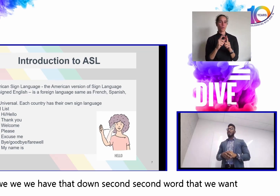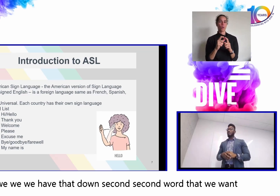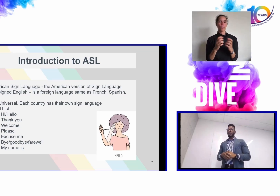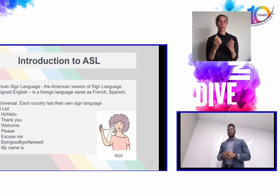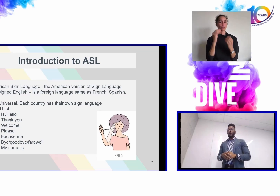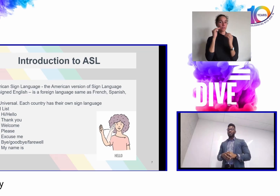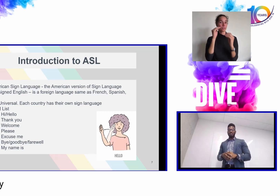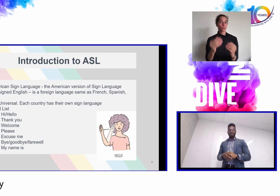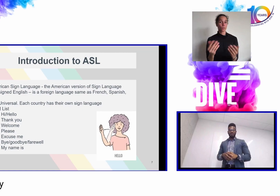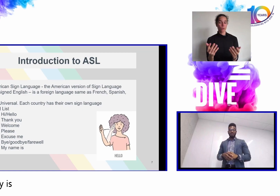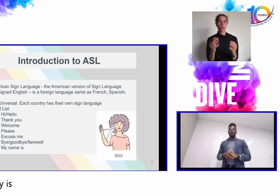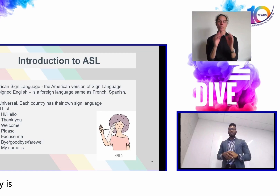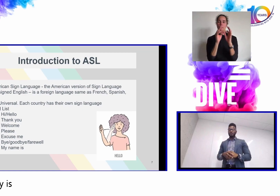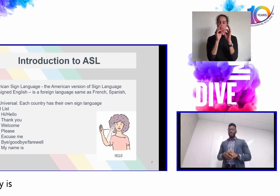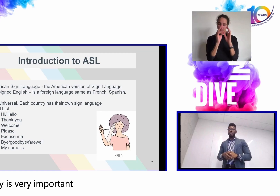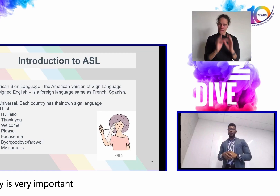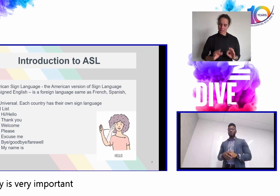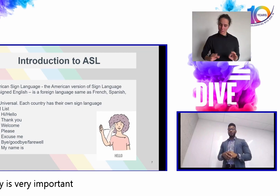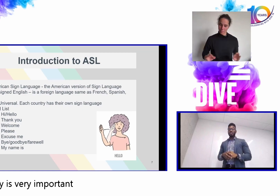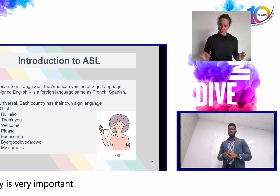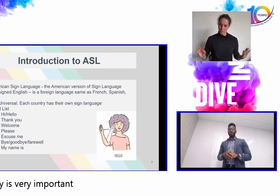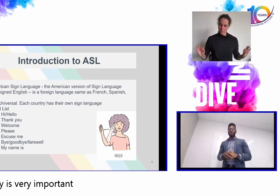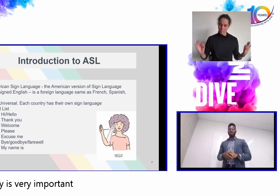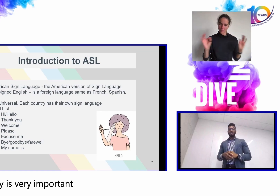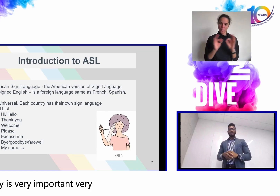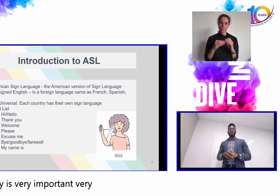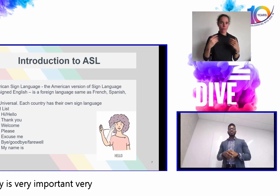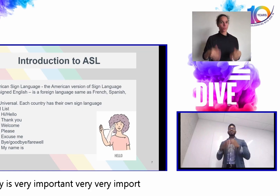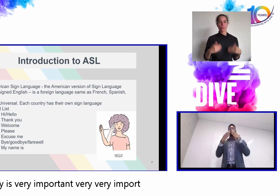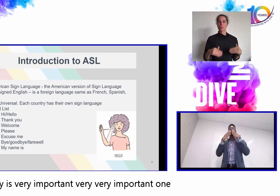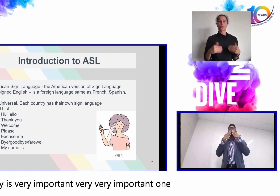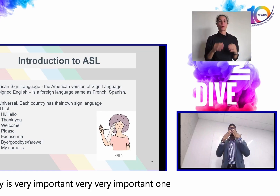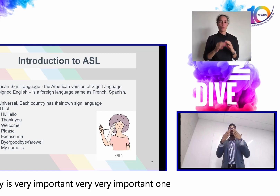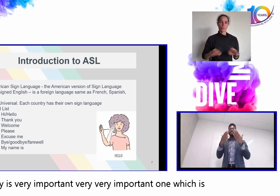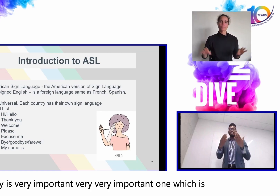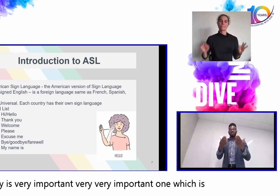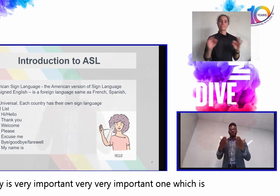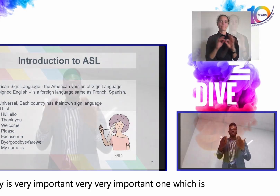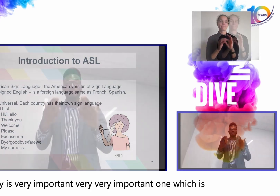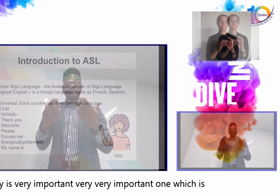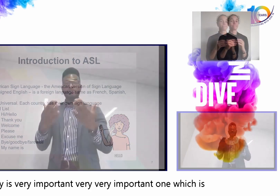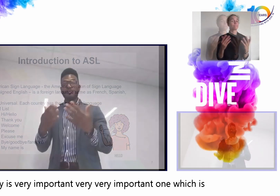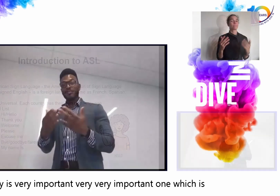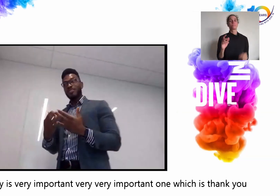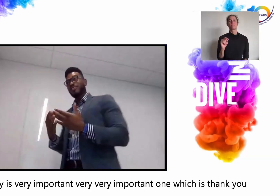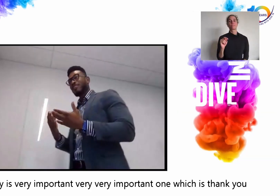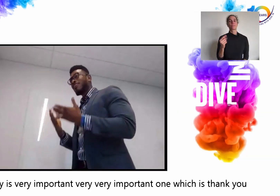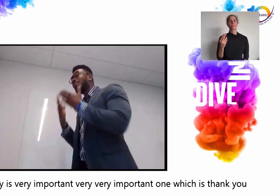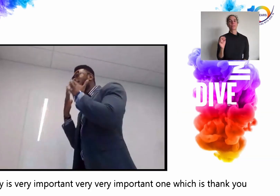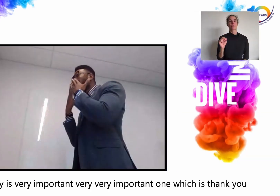is very important, very, very important one, which is thank you.